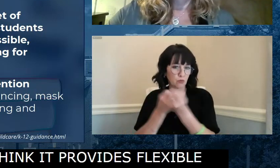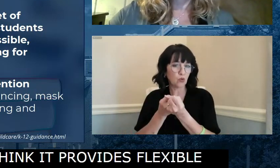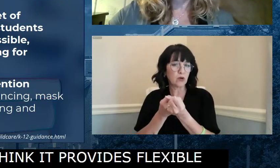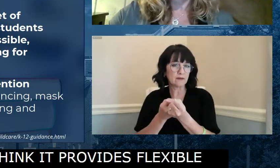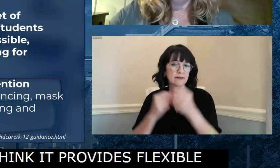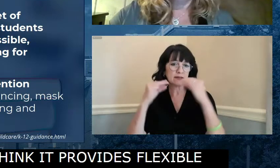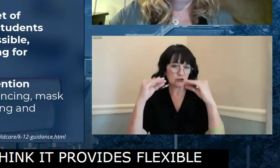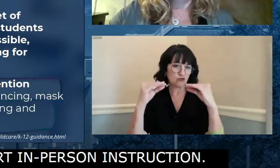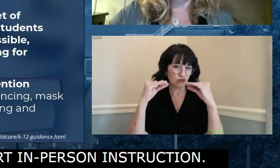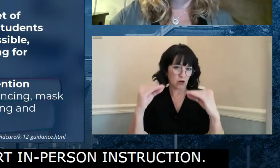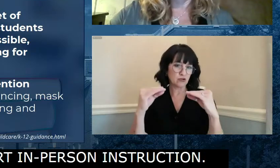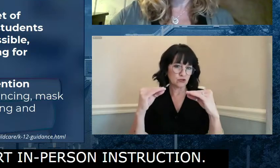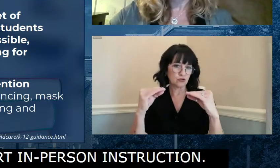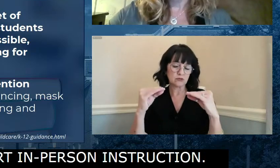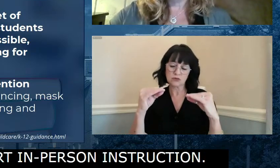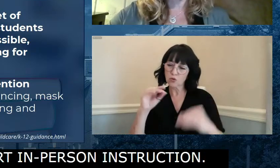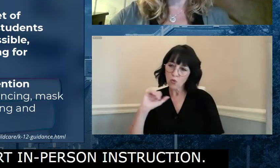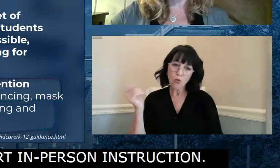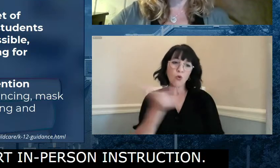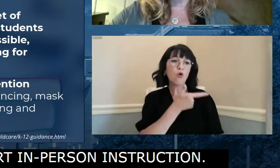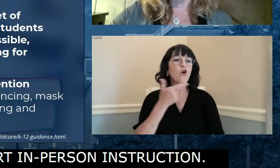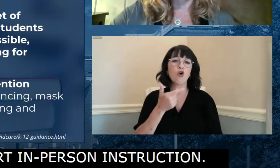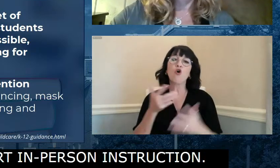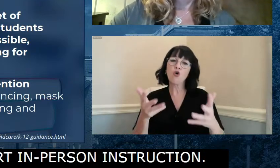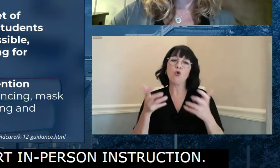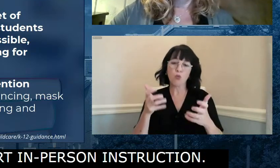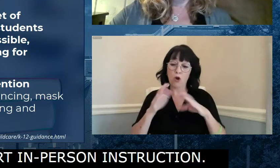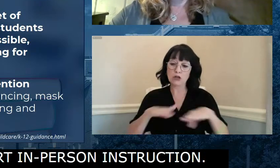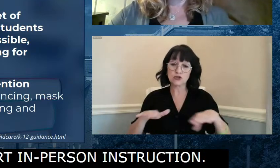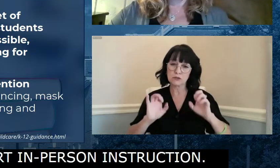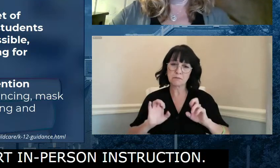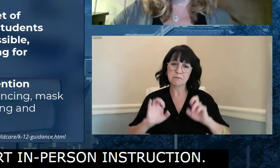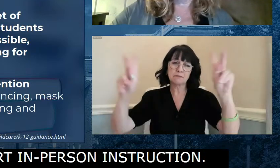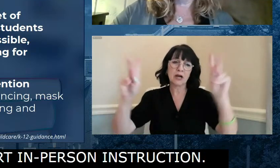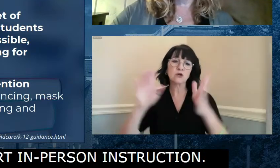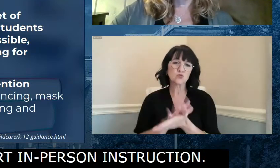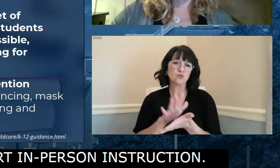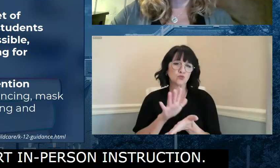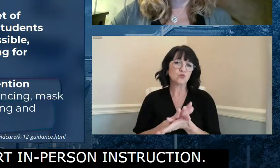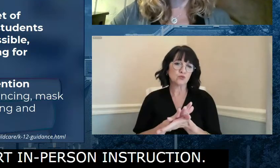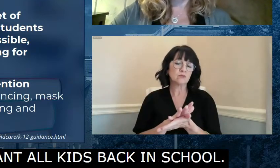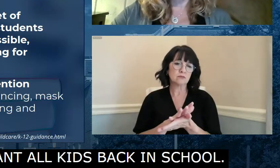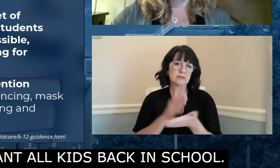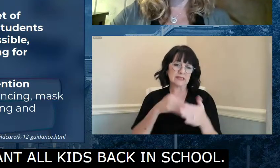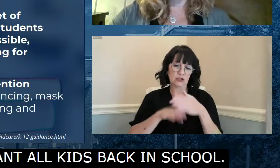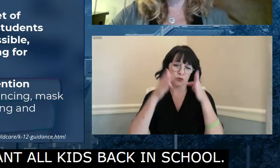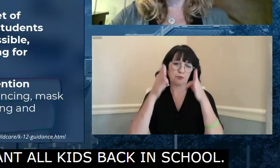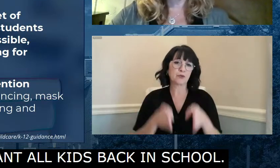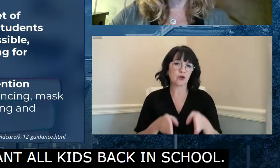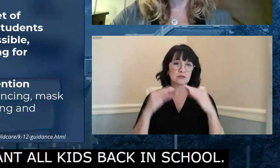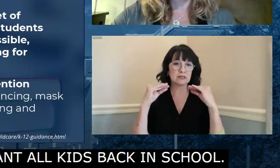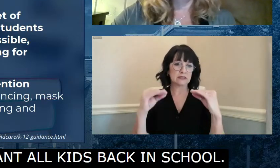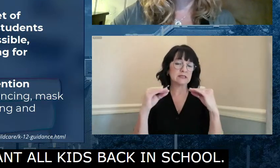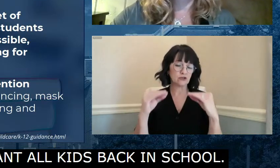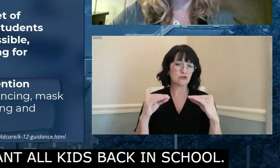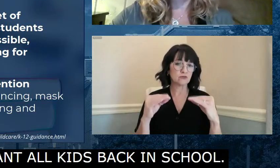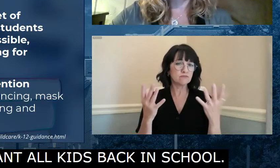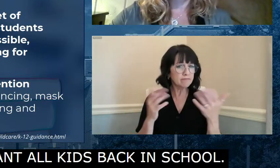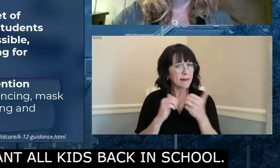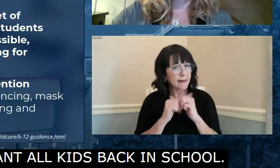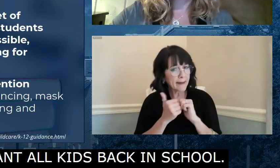is we all want all kids back in school. And so the goal is, how do we do that as safely